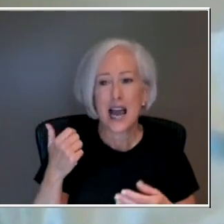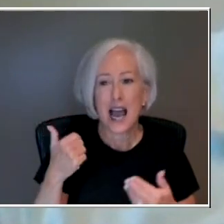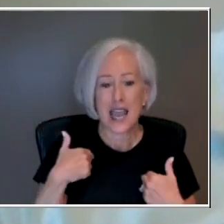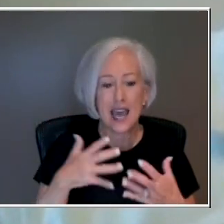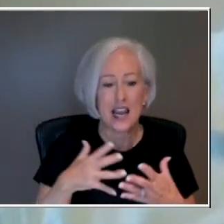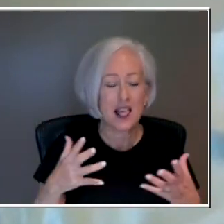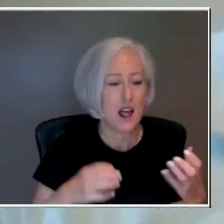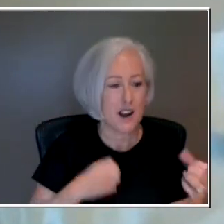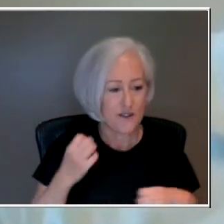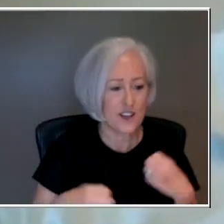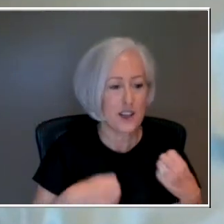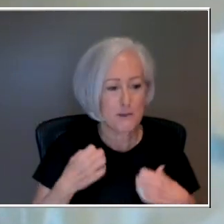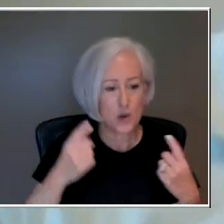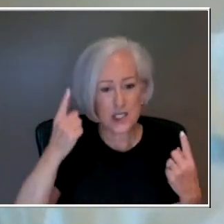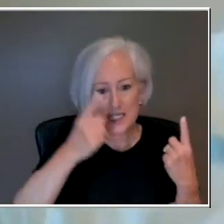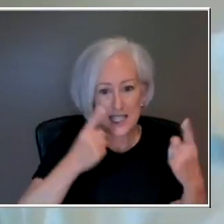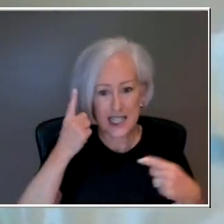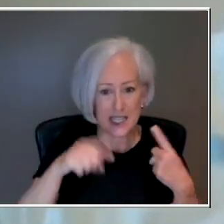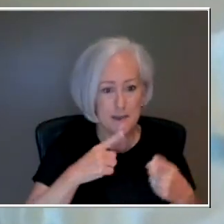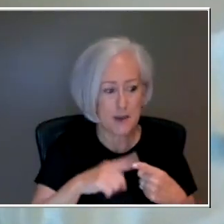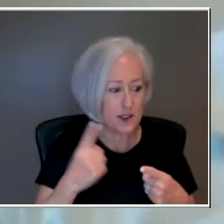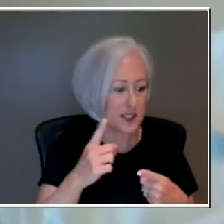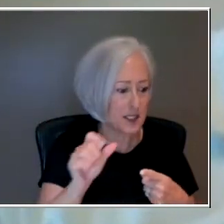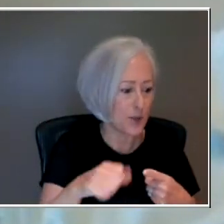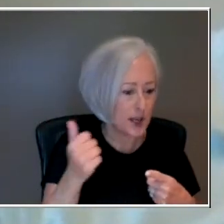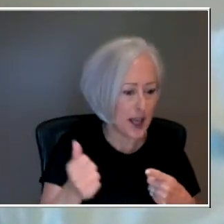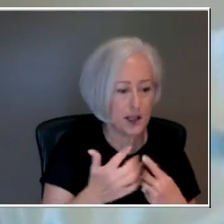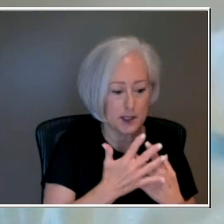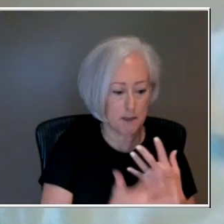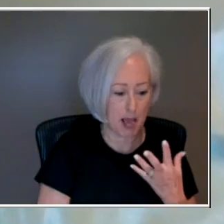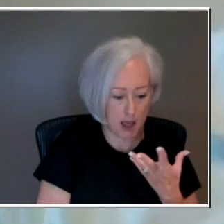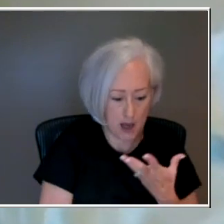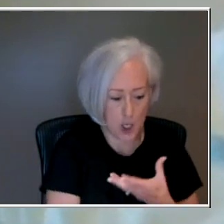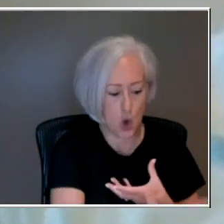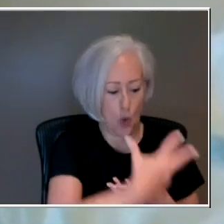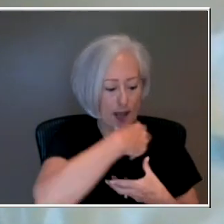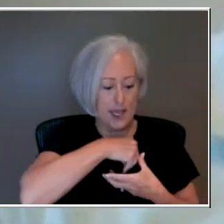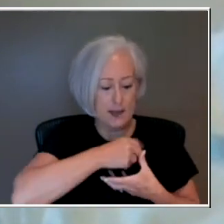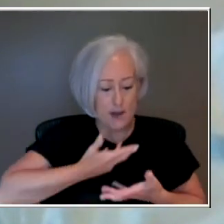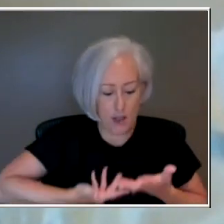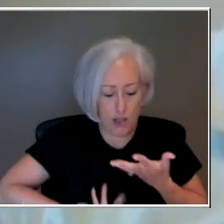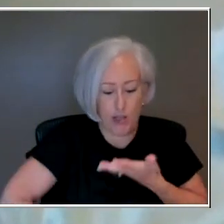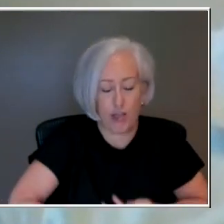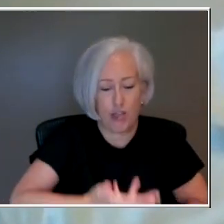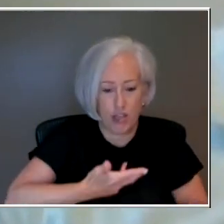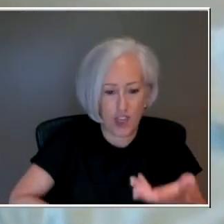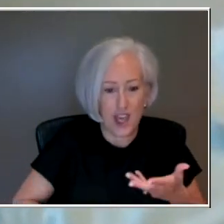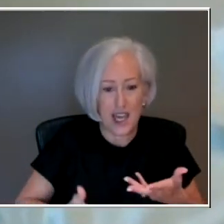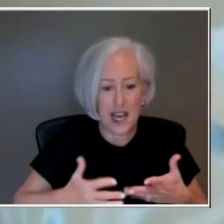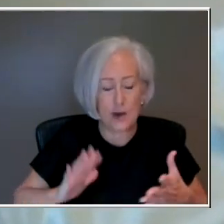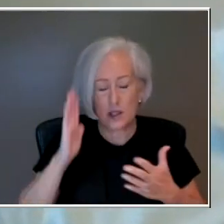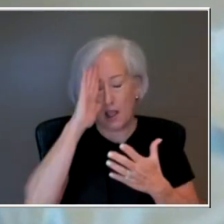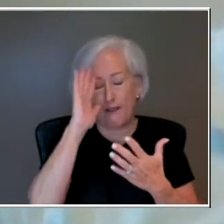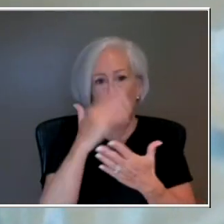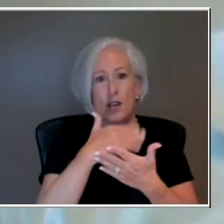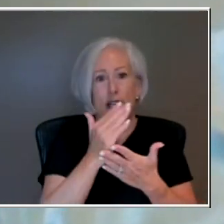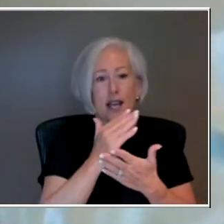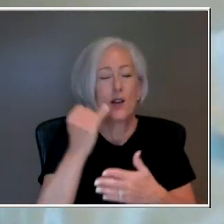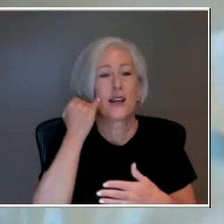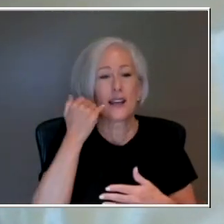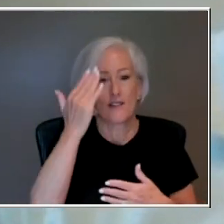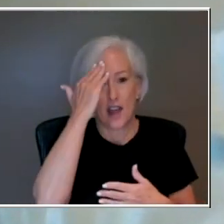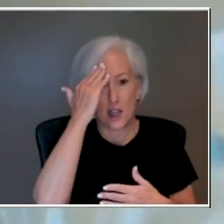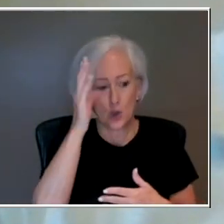of thinking, oh my gosh, somebody else's blood is going in me, and it was kind of freaking me out. And I think if I would have known Adam and